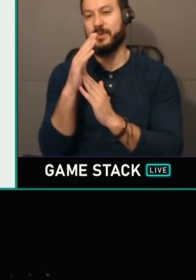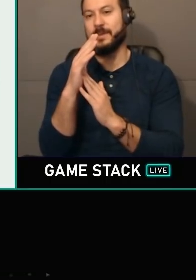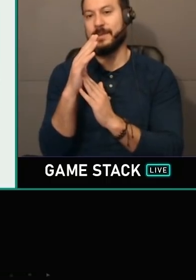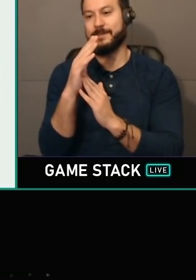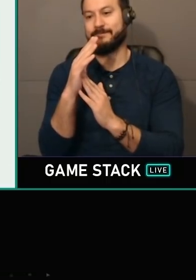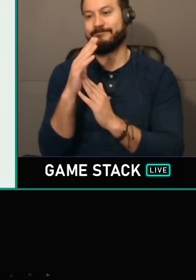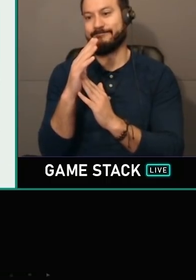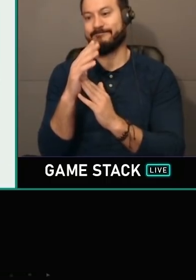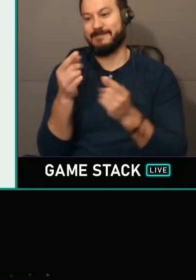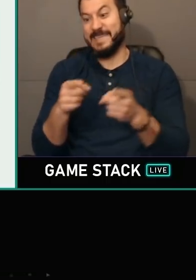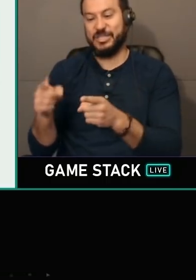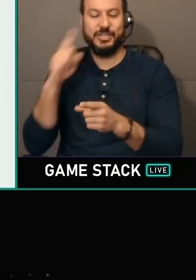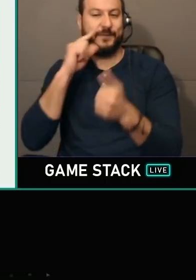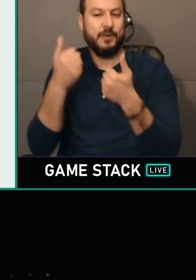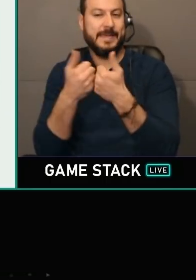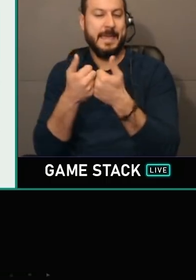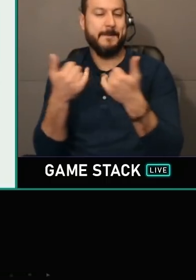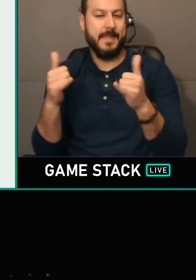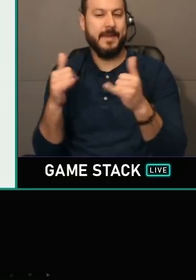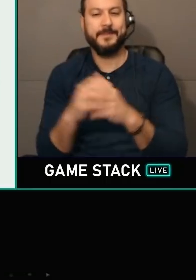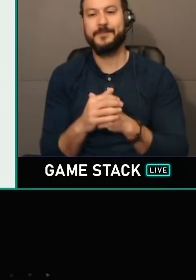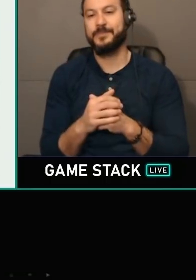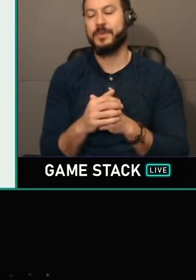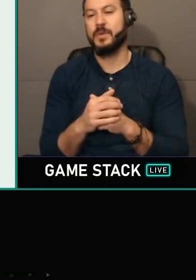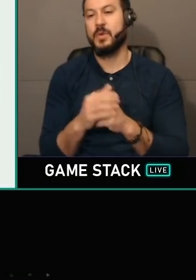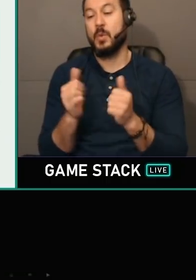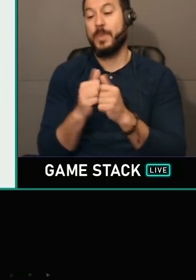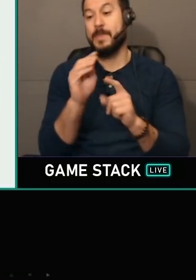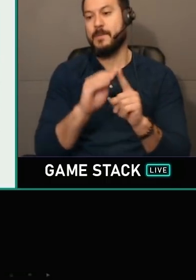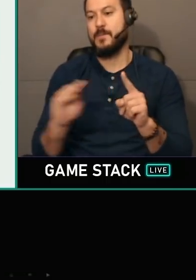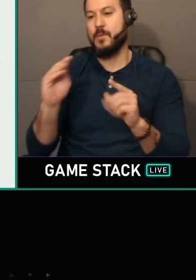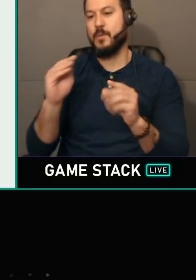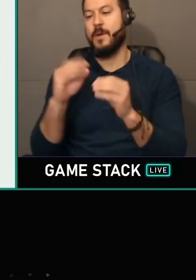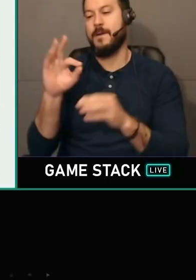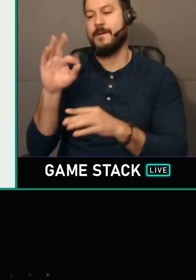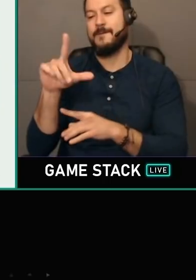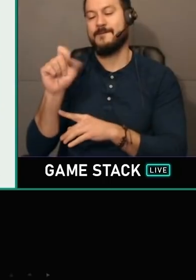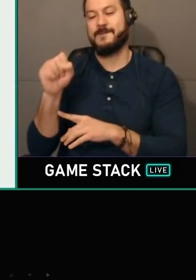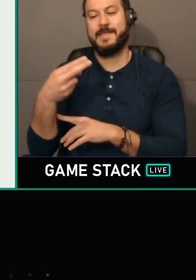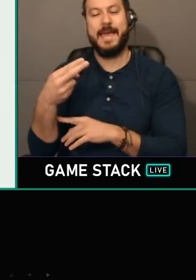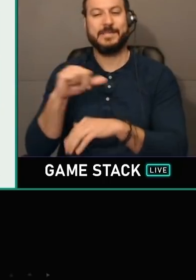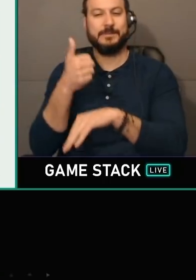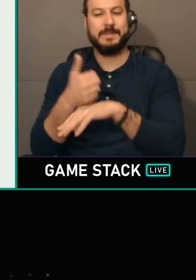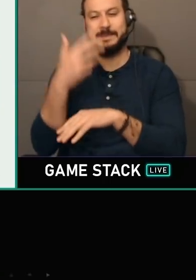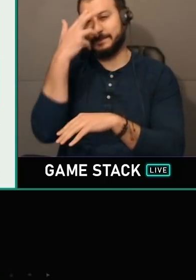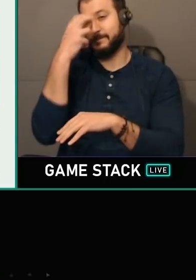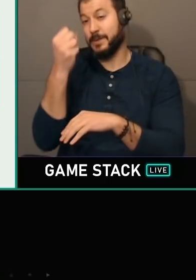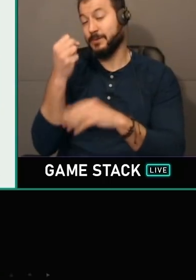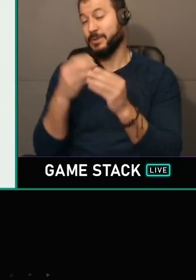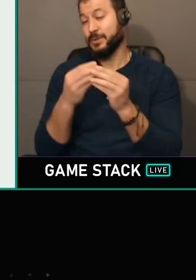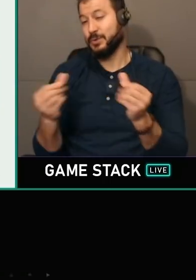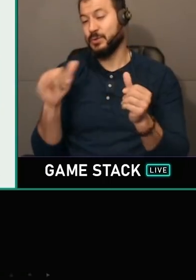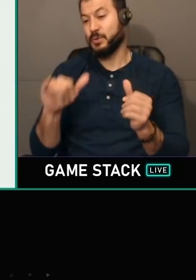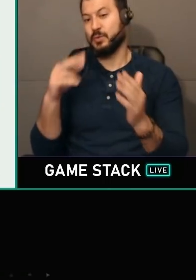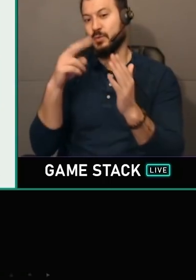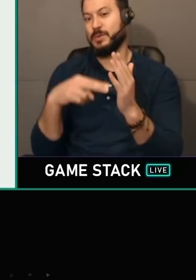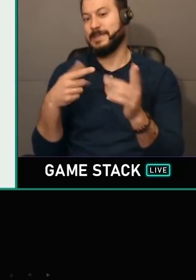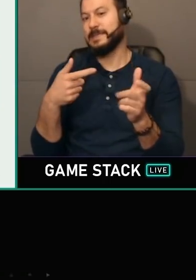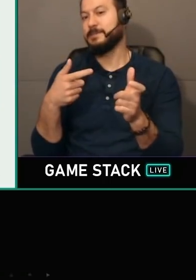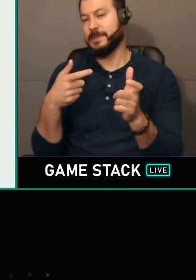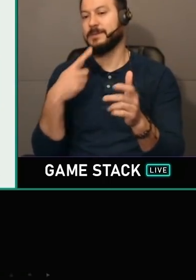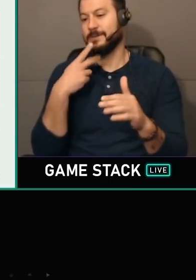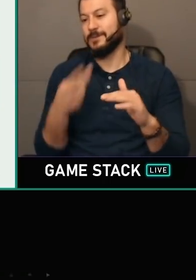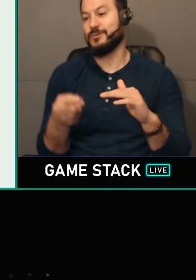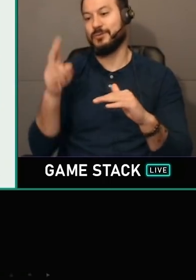conditions for gameplay. With the move to more flash-based memory solutions, those read speeds are increased